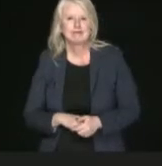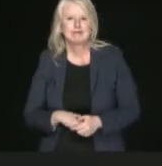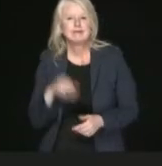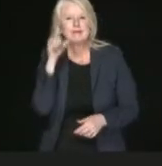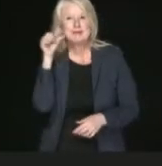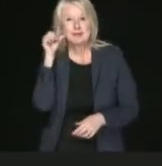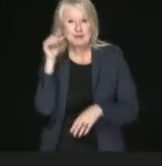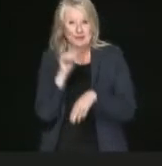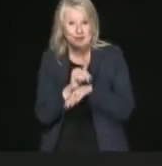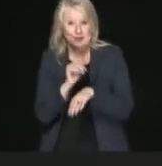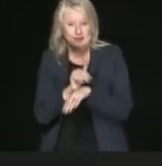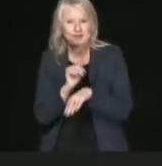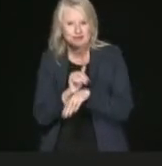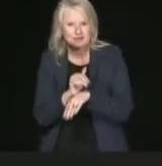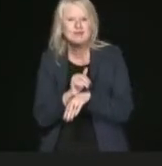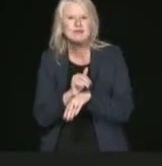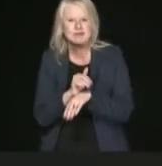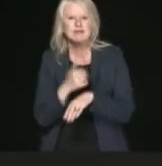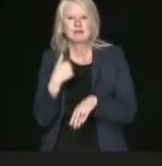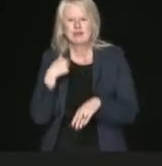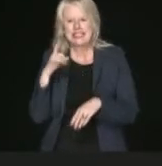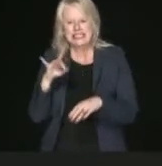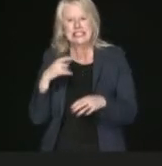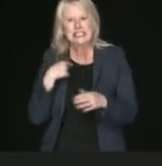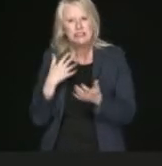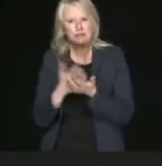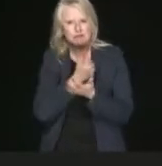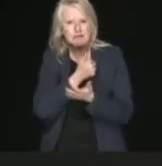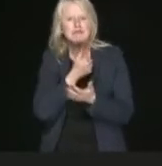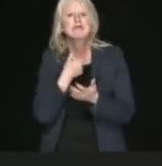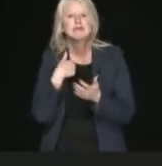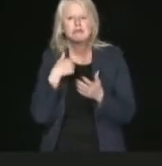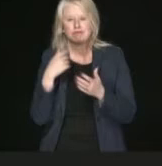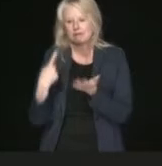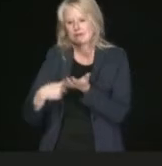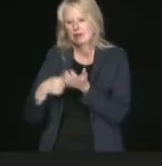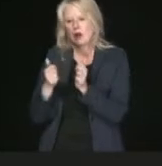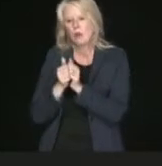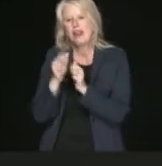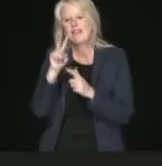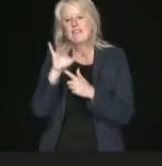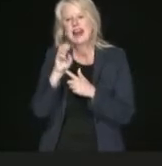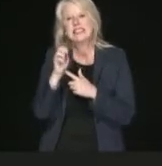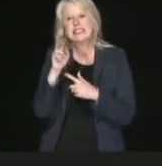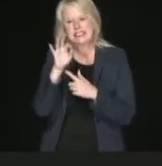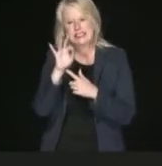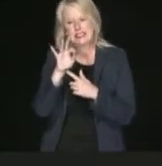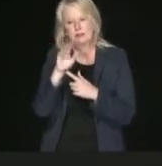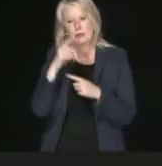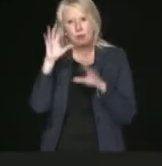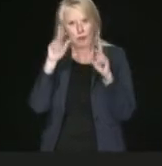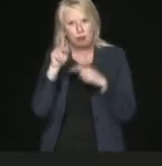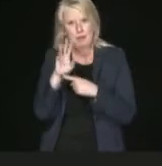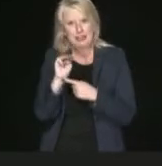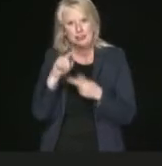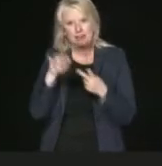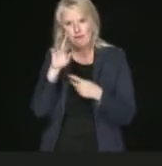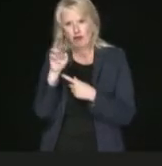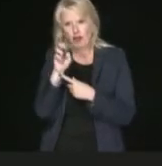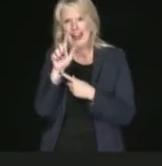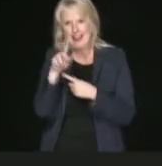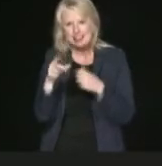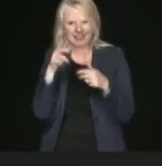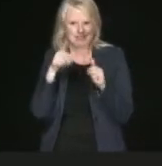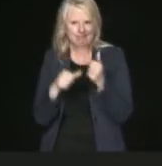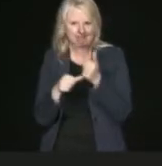Last night, I again had a discussion with the Deputy Prime Minister and the Premiers of the provinces and territories.